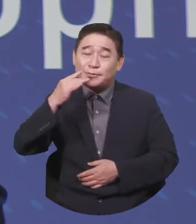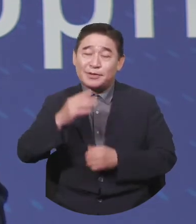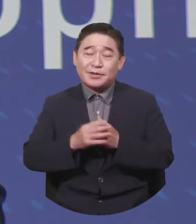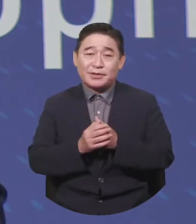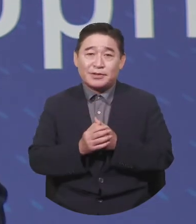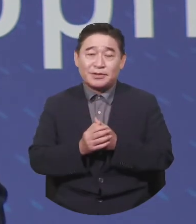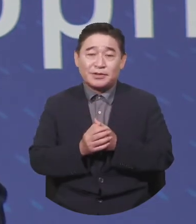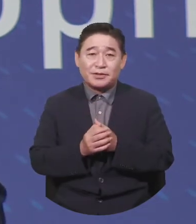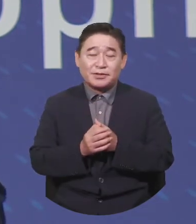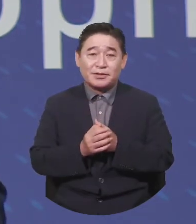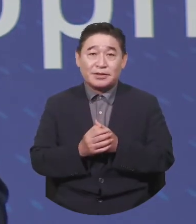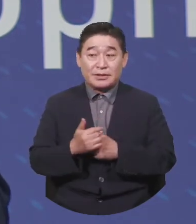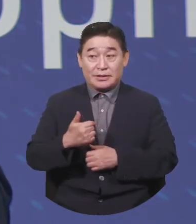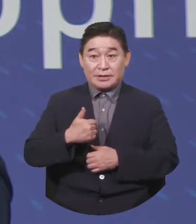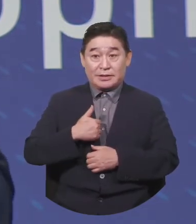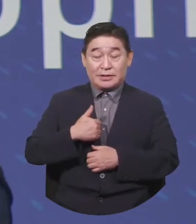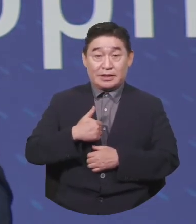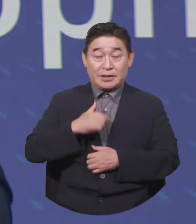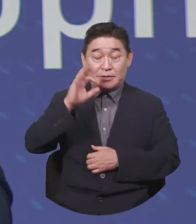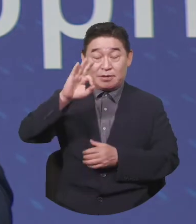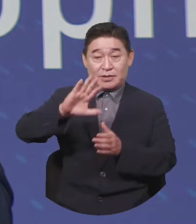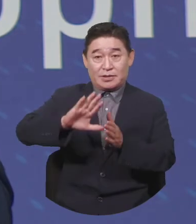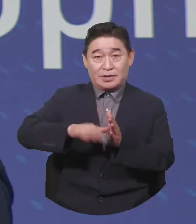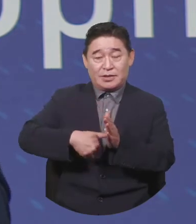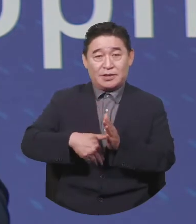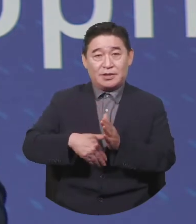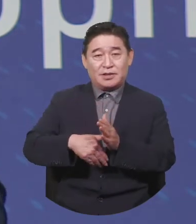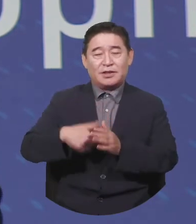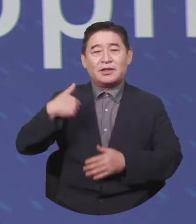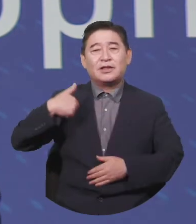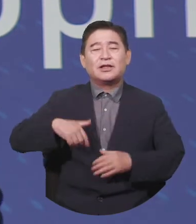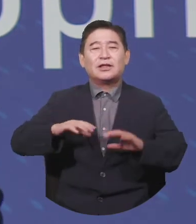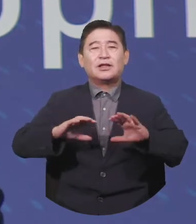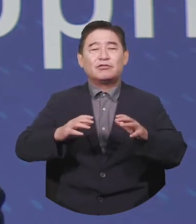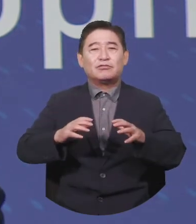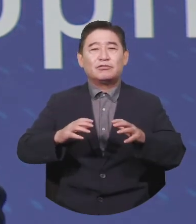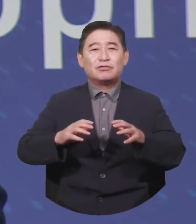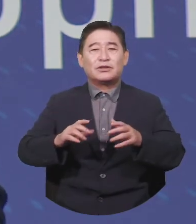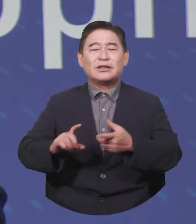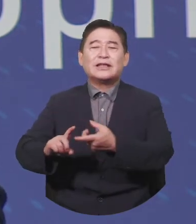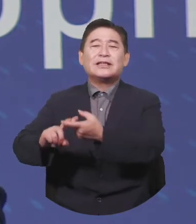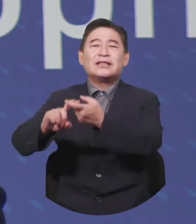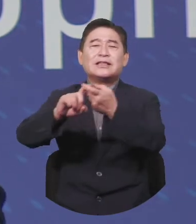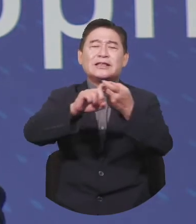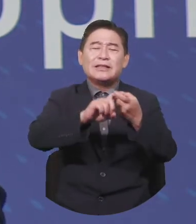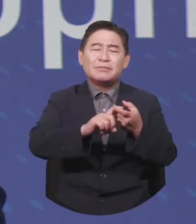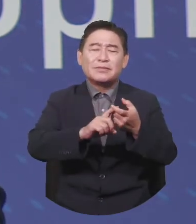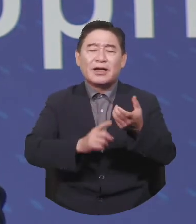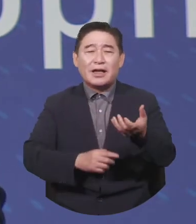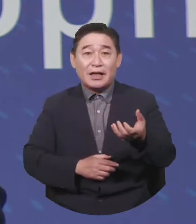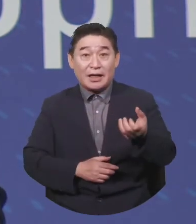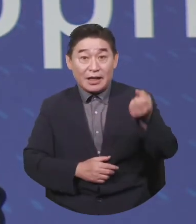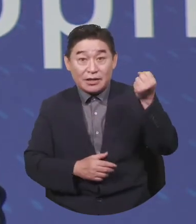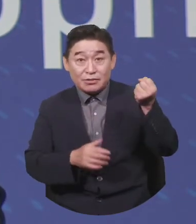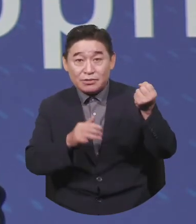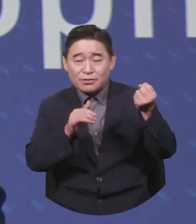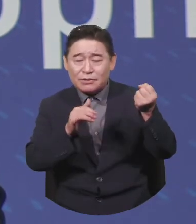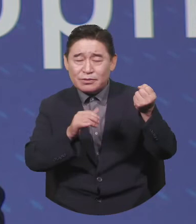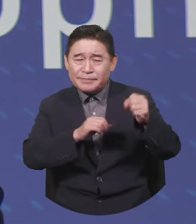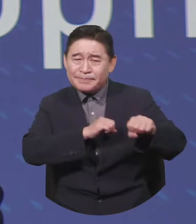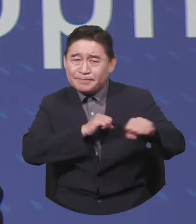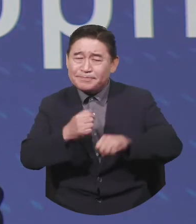physical infrastructure approach of China, mainly coordinated by Ministry of